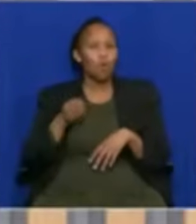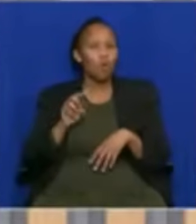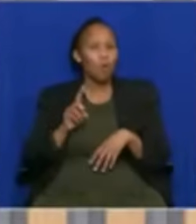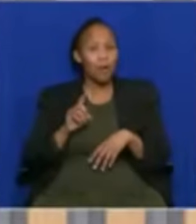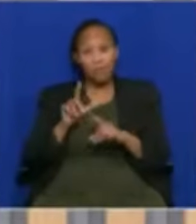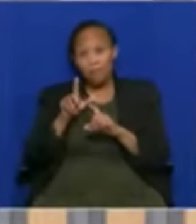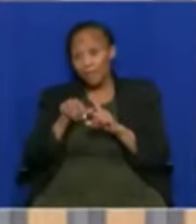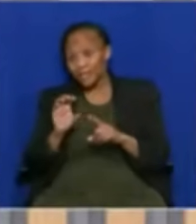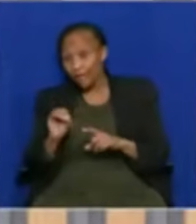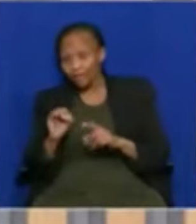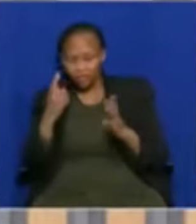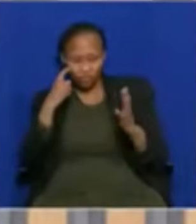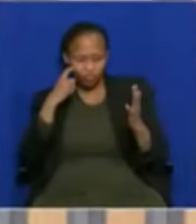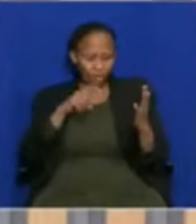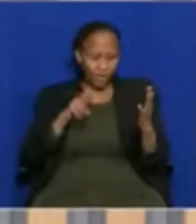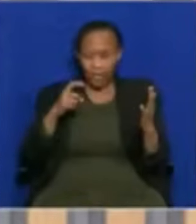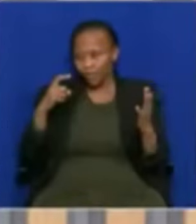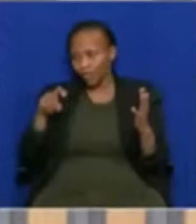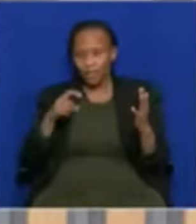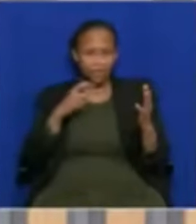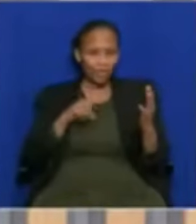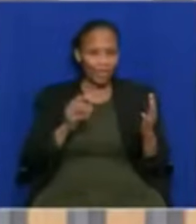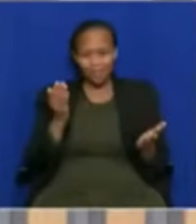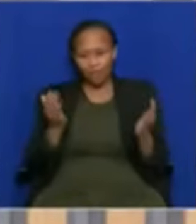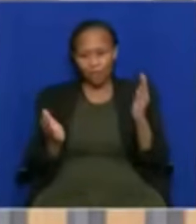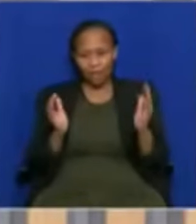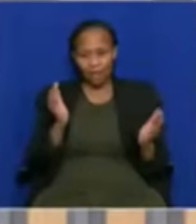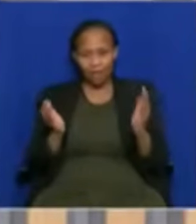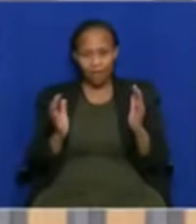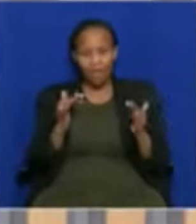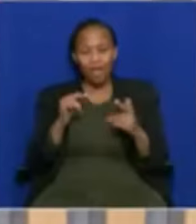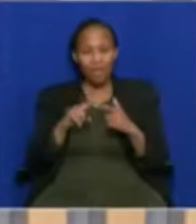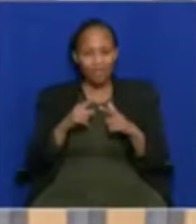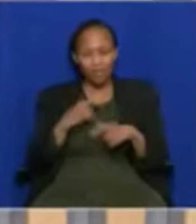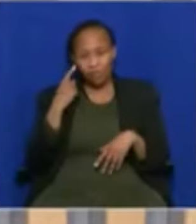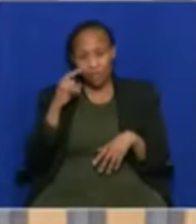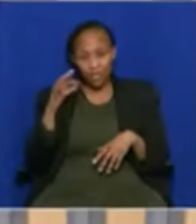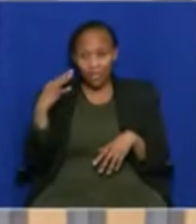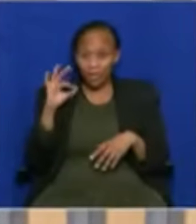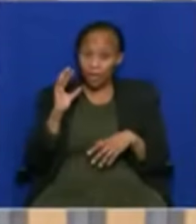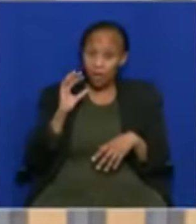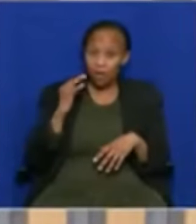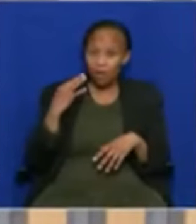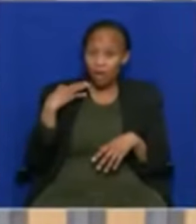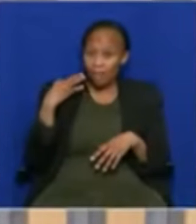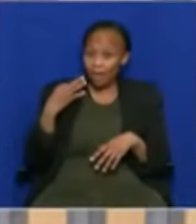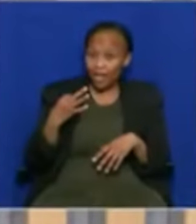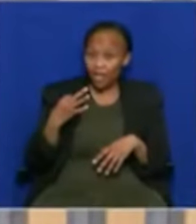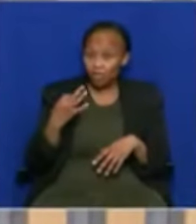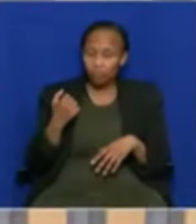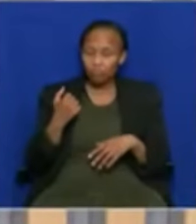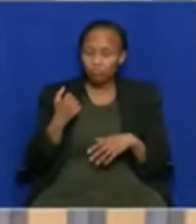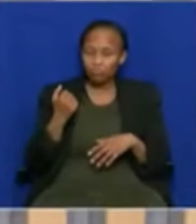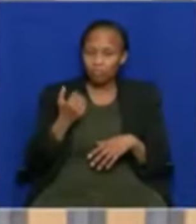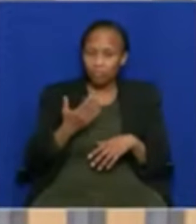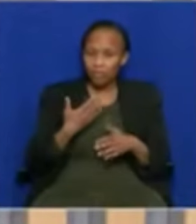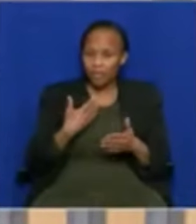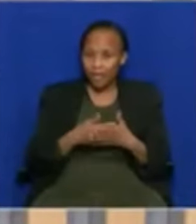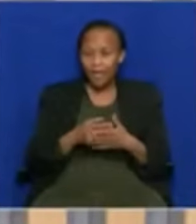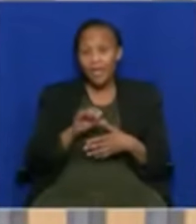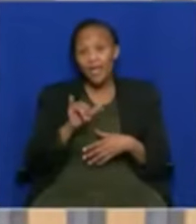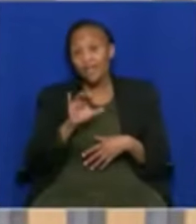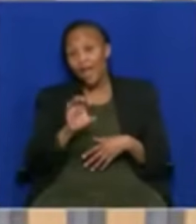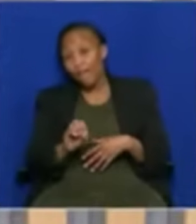find that in the application for the job, yes or no? If they don't have it, there's a problem. If they have it, that box is